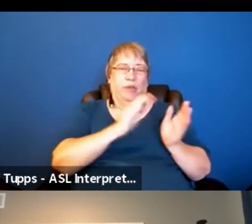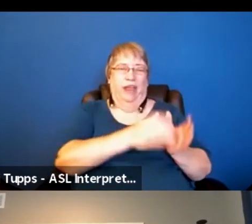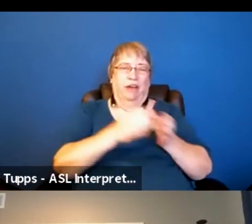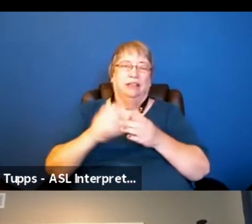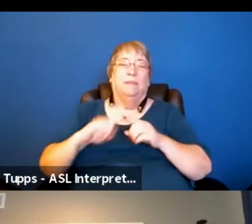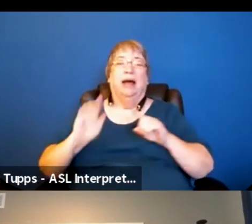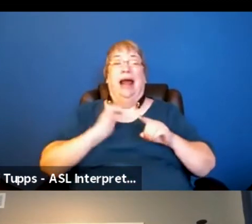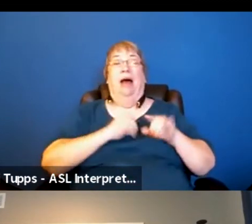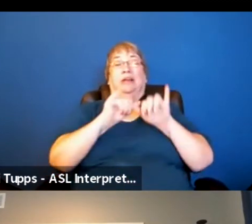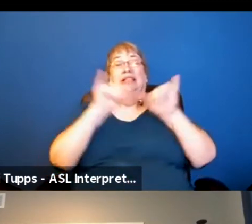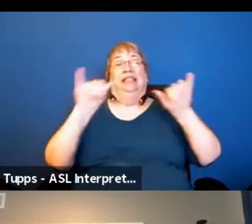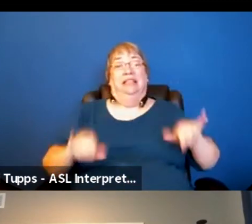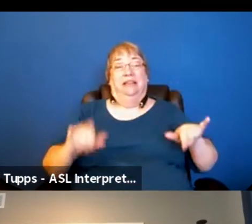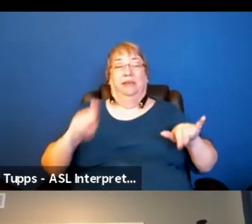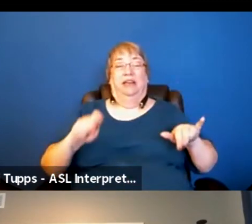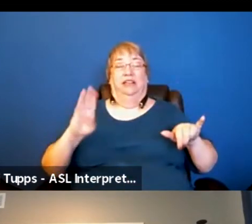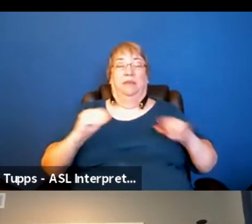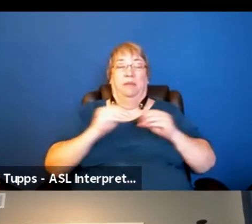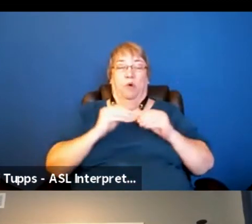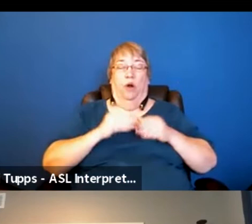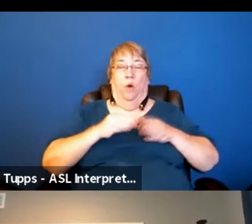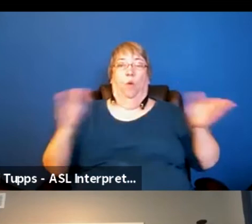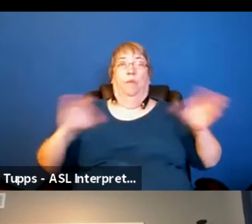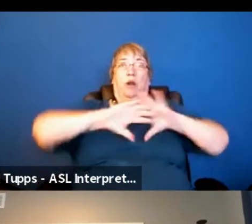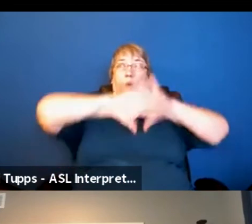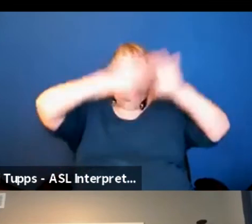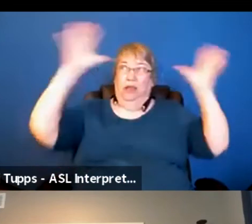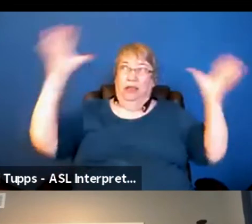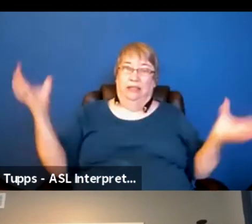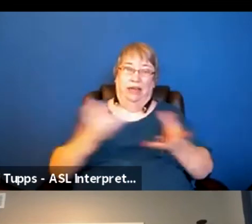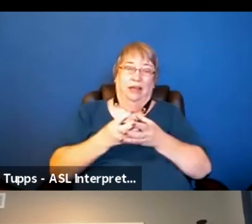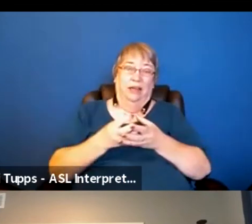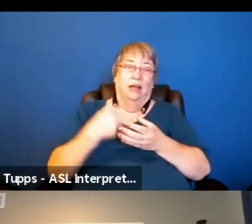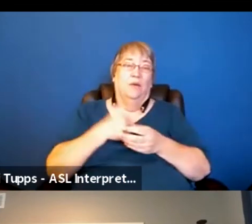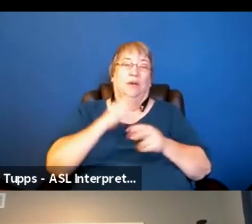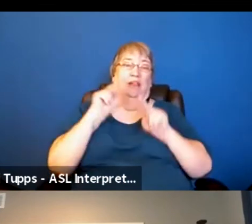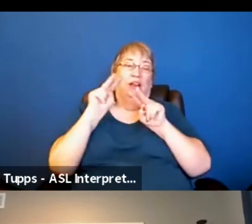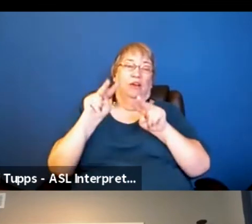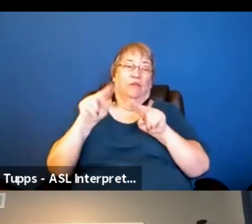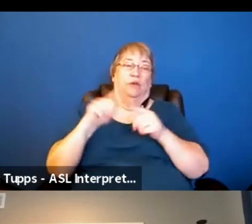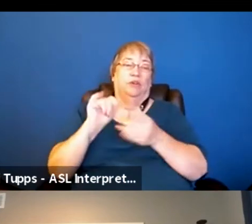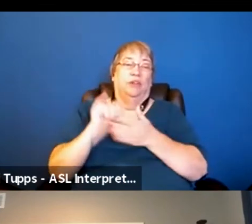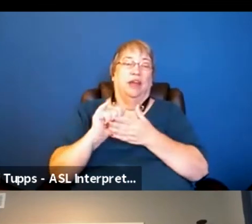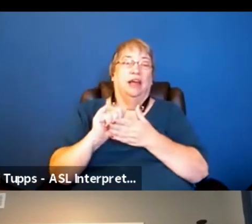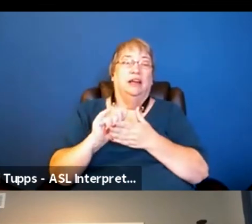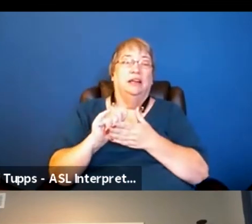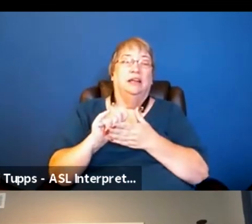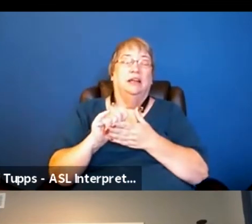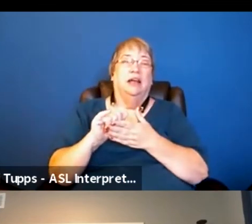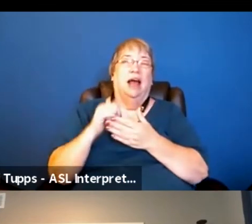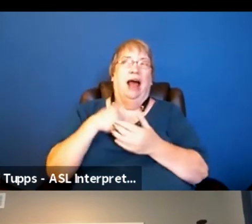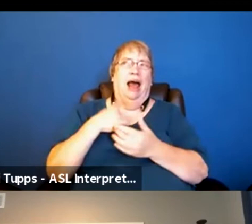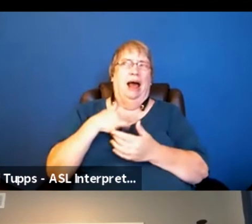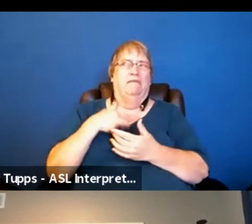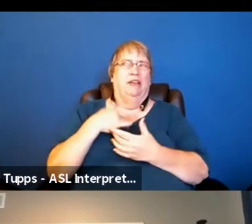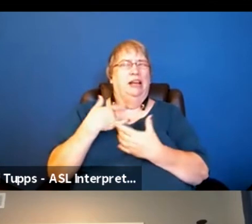holistic than it has been historically. So we're looking forward to that. I am confident, almost